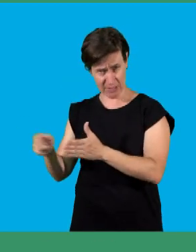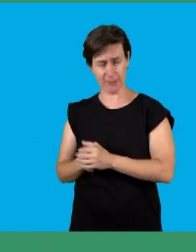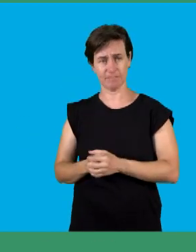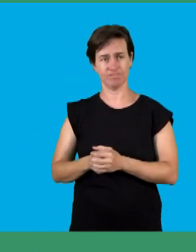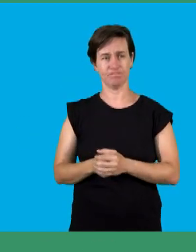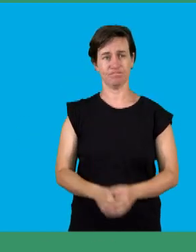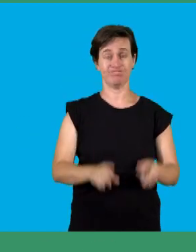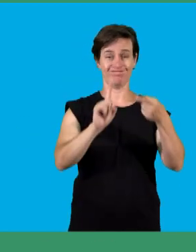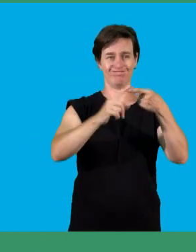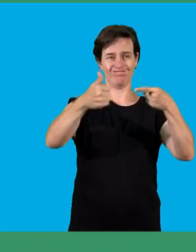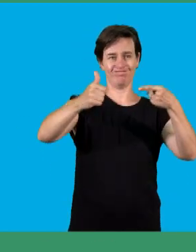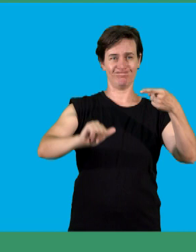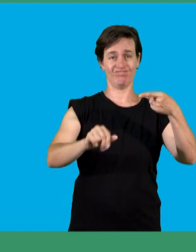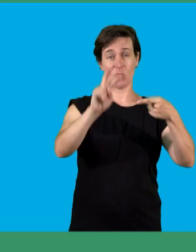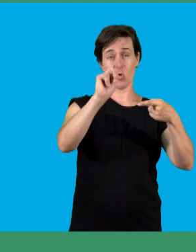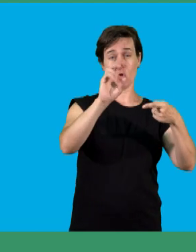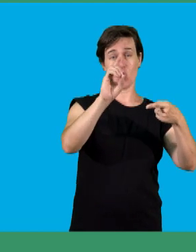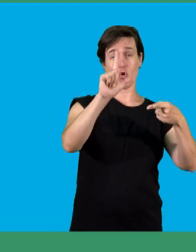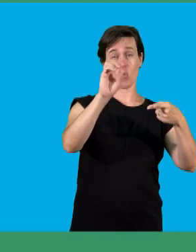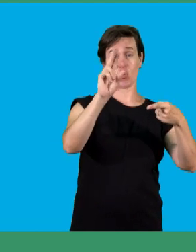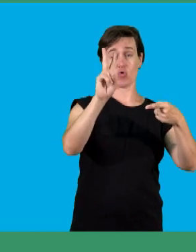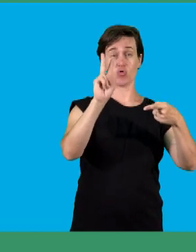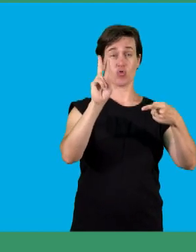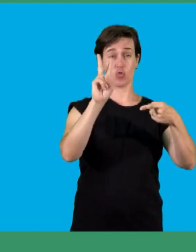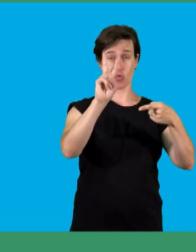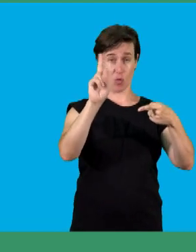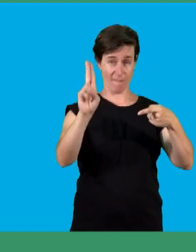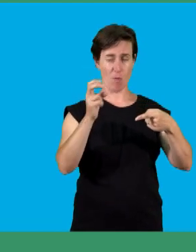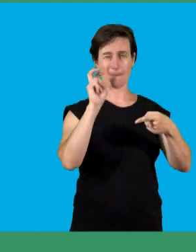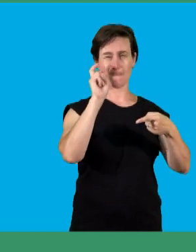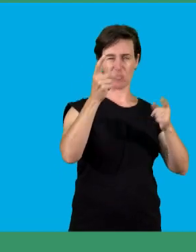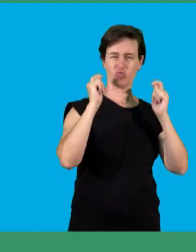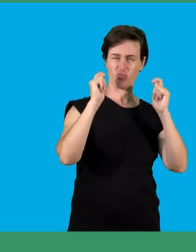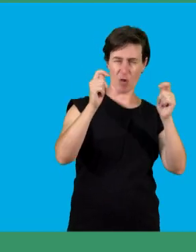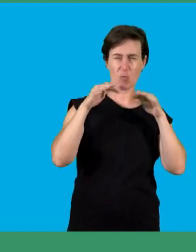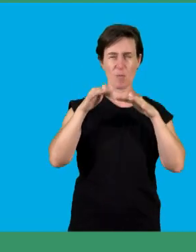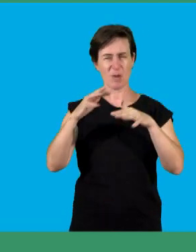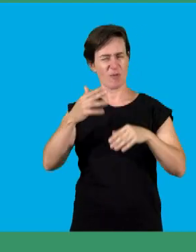It says number A, Ndlovu buses transport people from all over